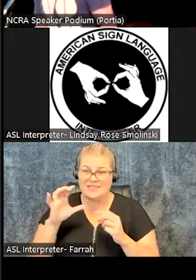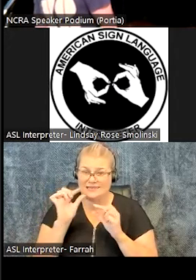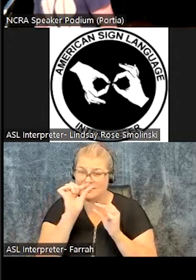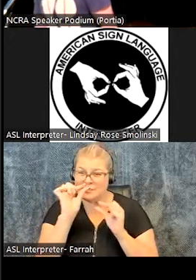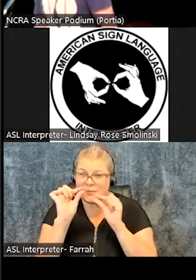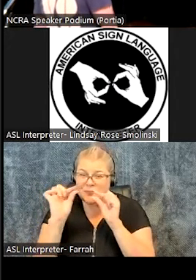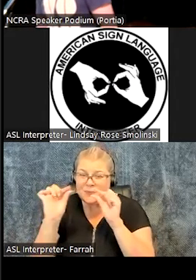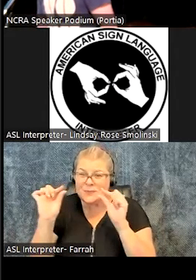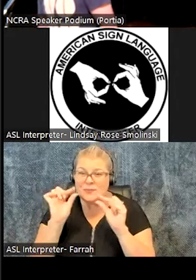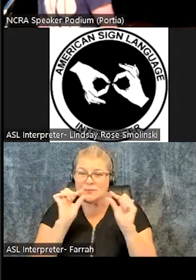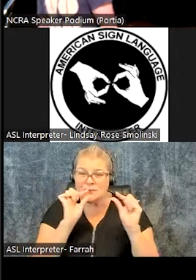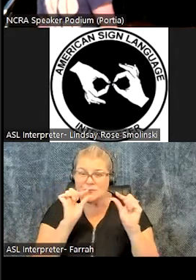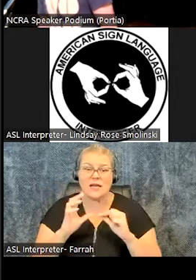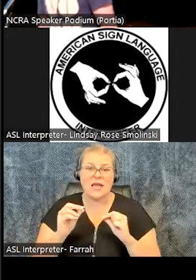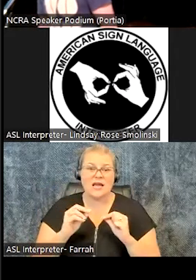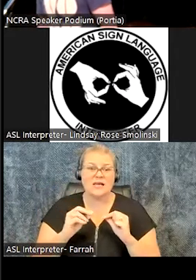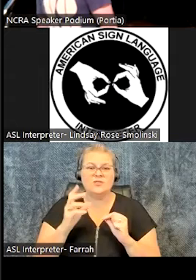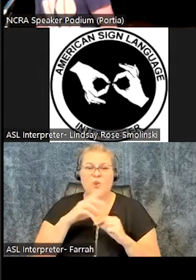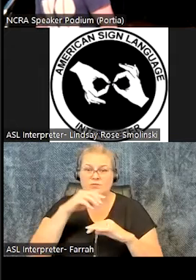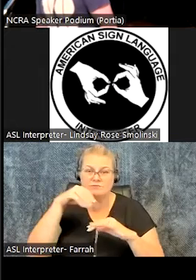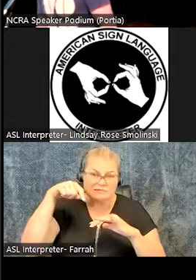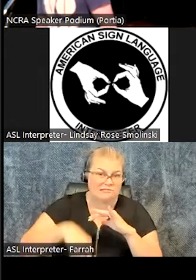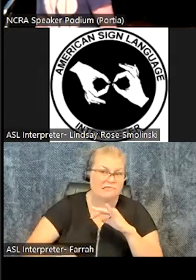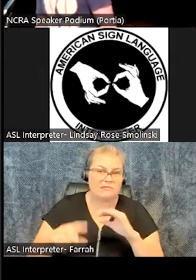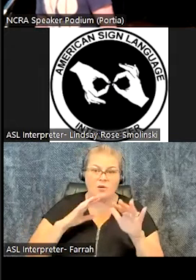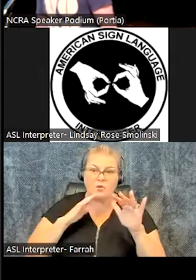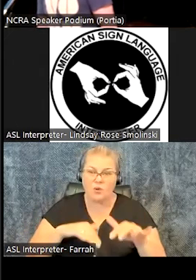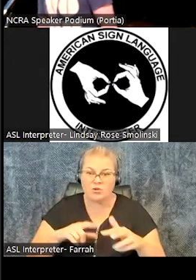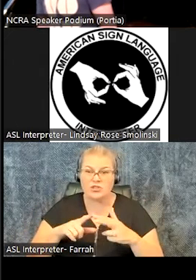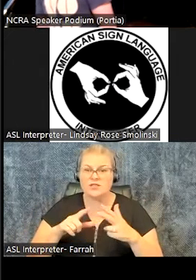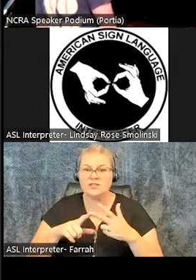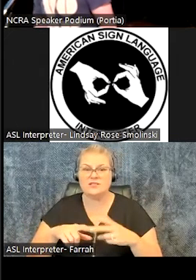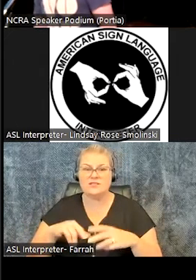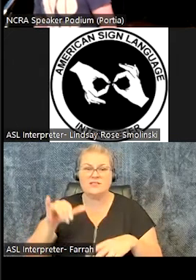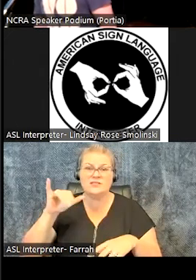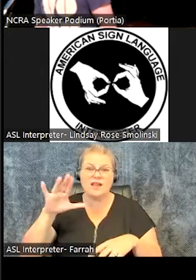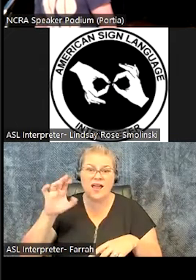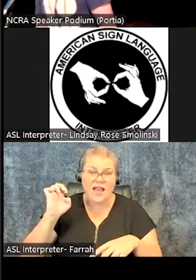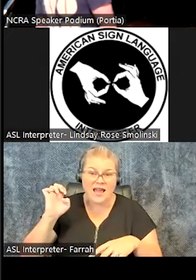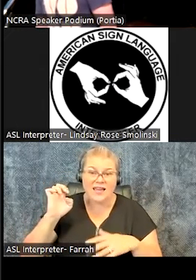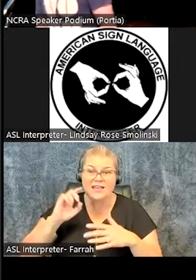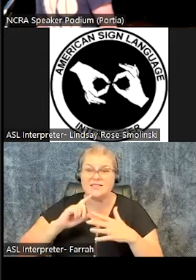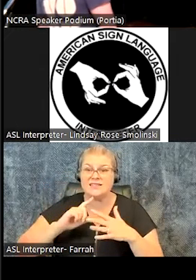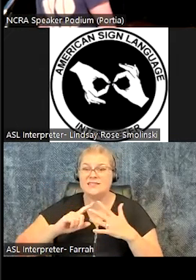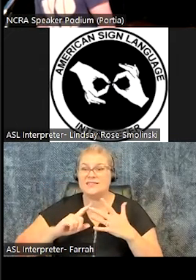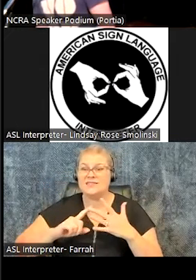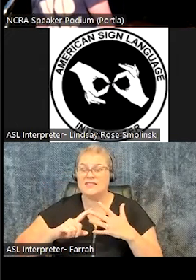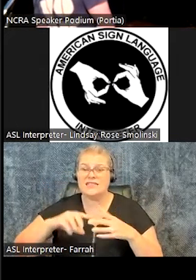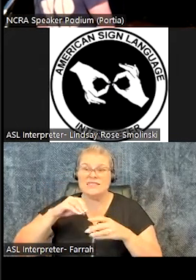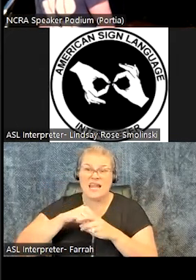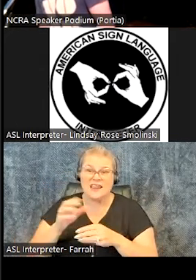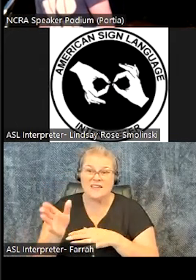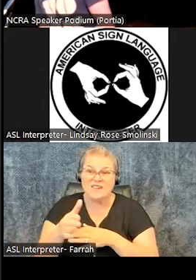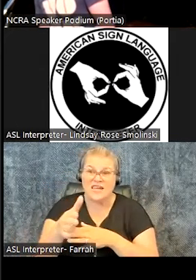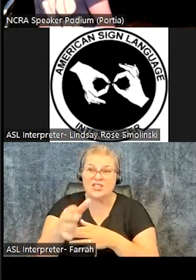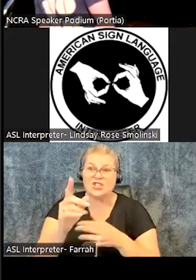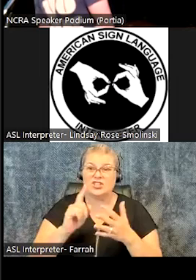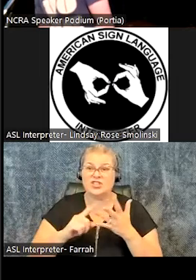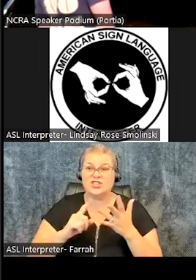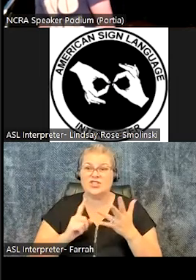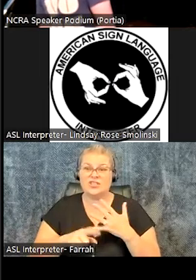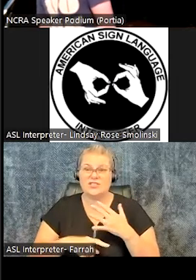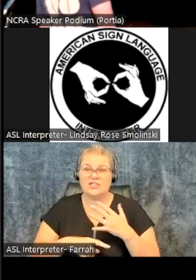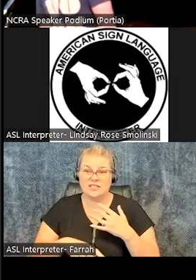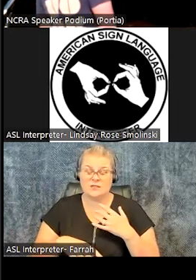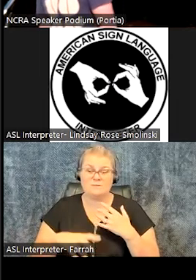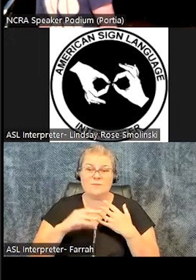shown that it's in deep oceans, Antarctic ice, fish, drinking water, and most recently, human placentas